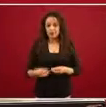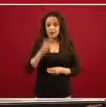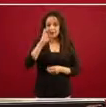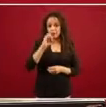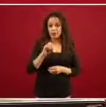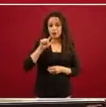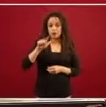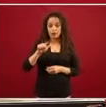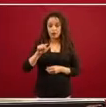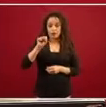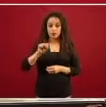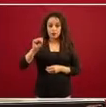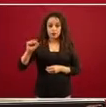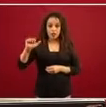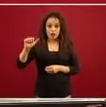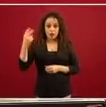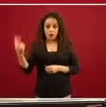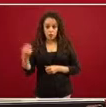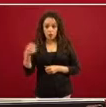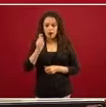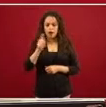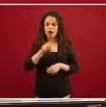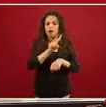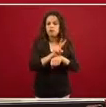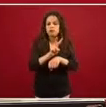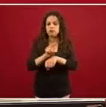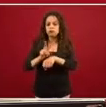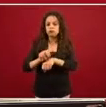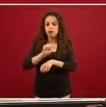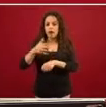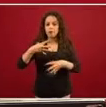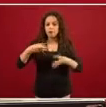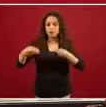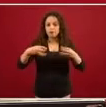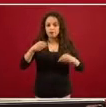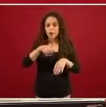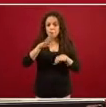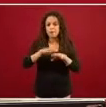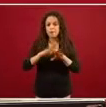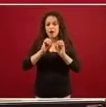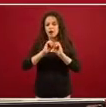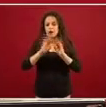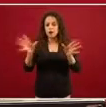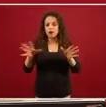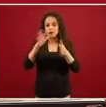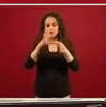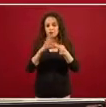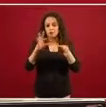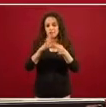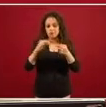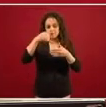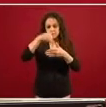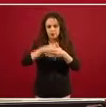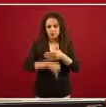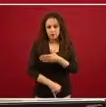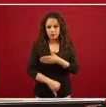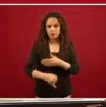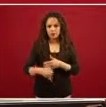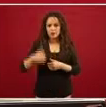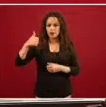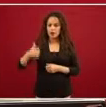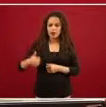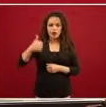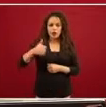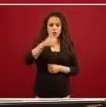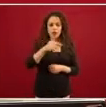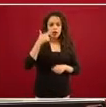are the conditions under which this system of vigilance must operate. And we have